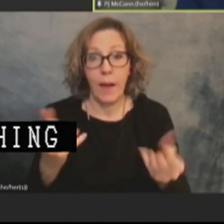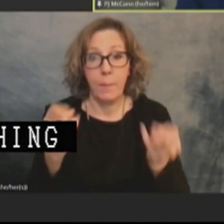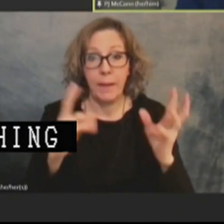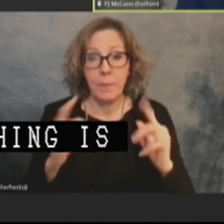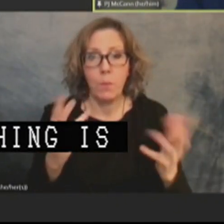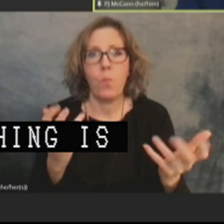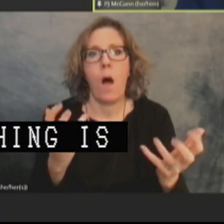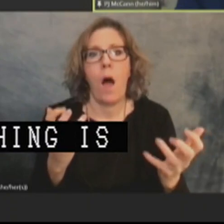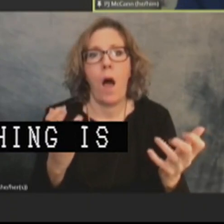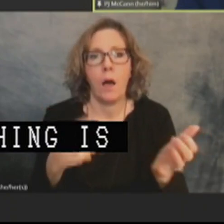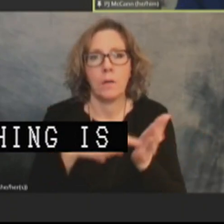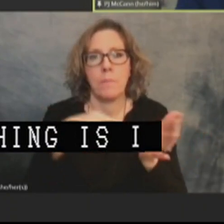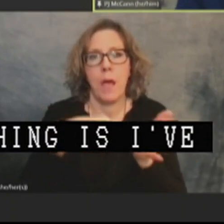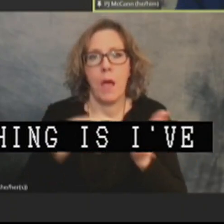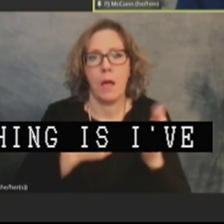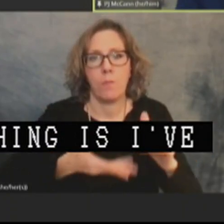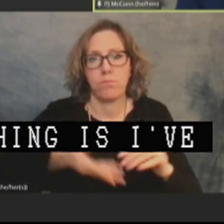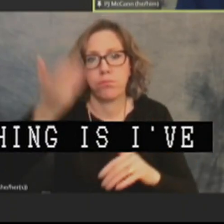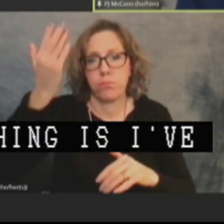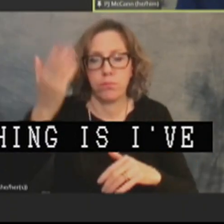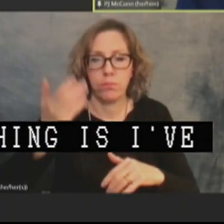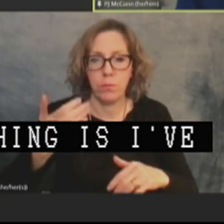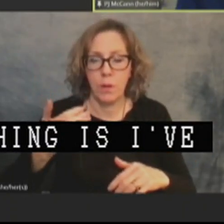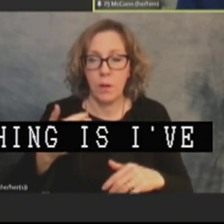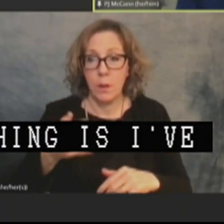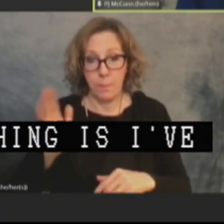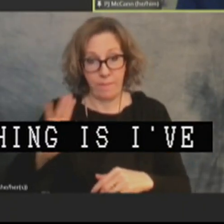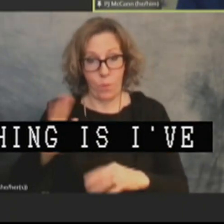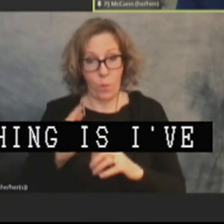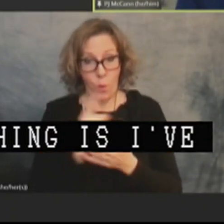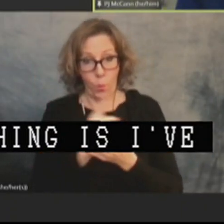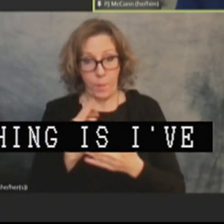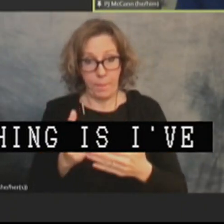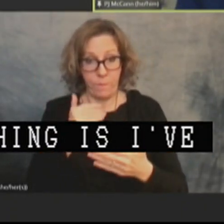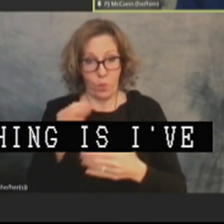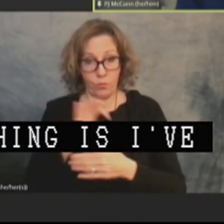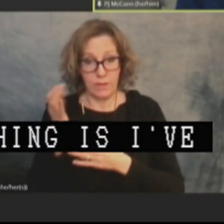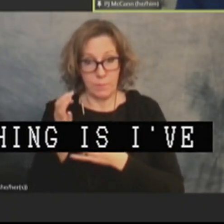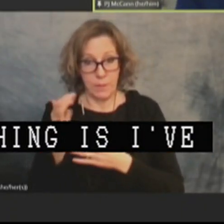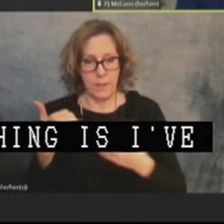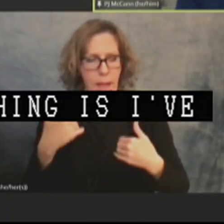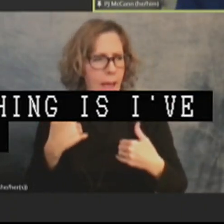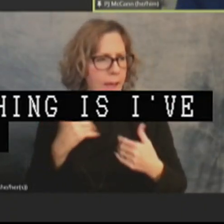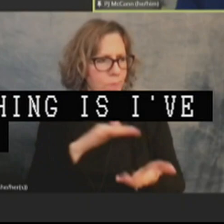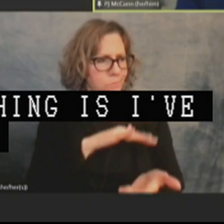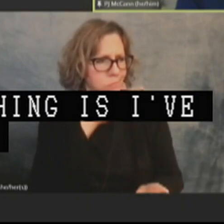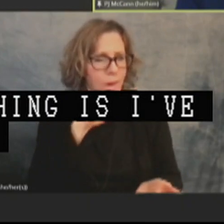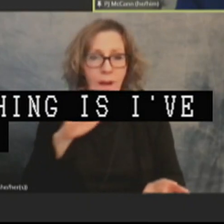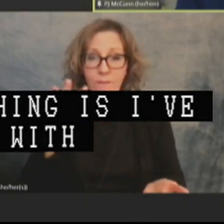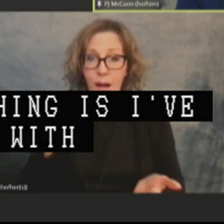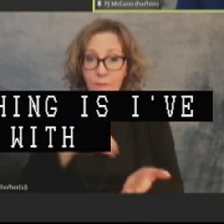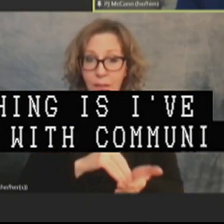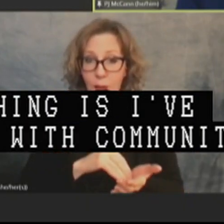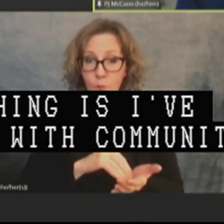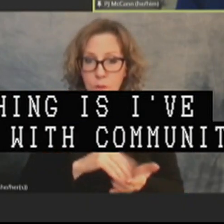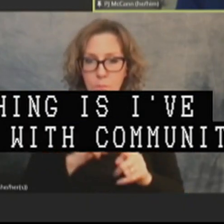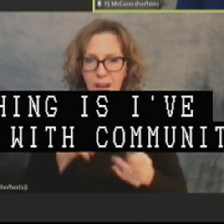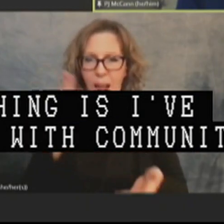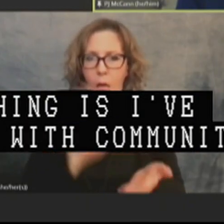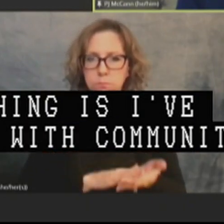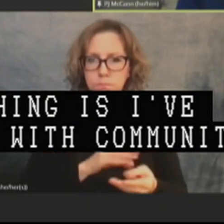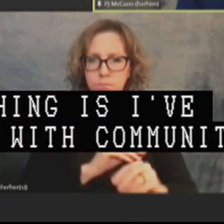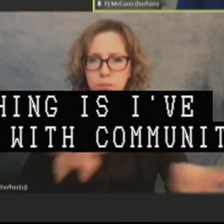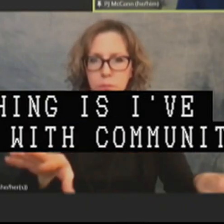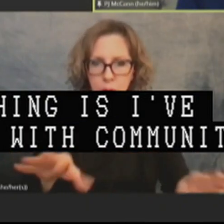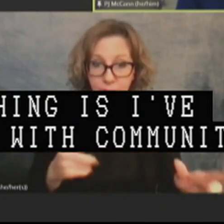give out the week before Christmas, and they went like hotcakes. But we have been putting in orders. I know that the state and